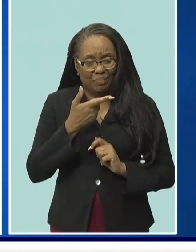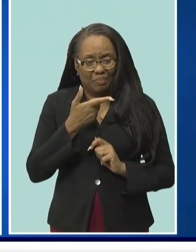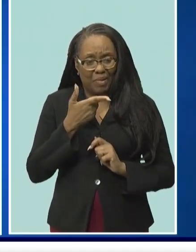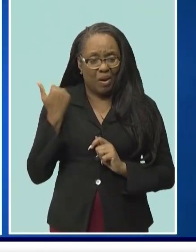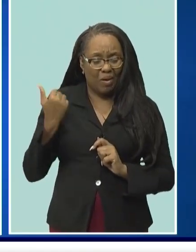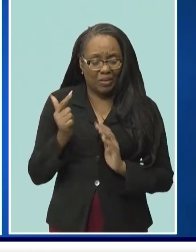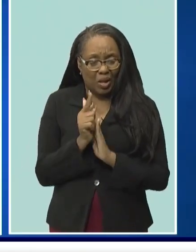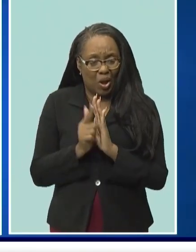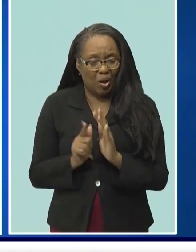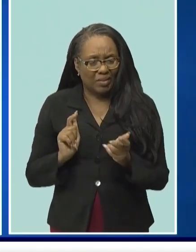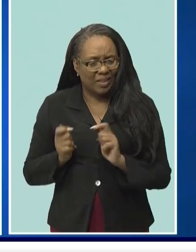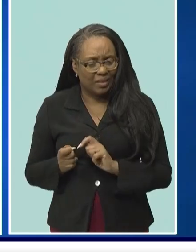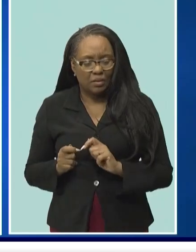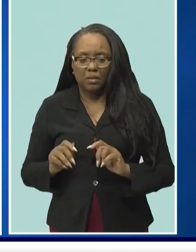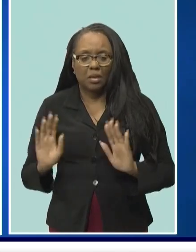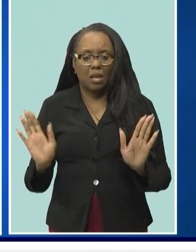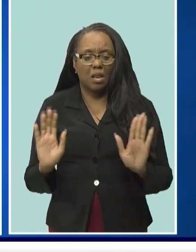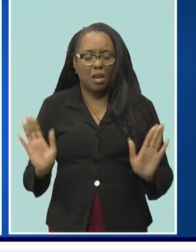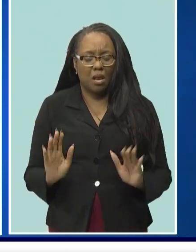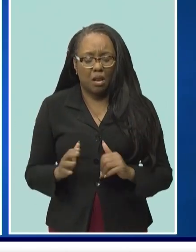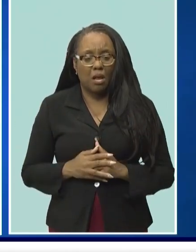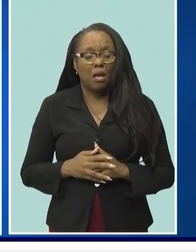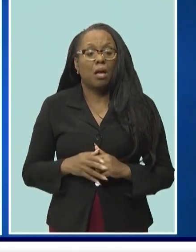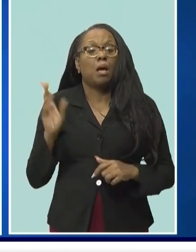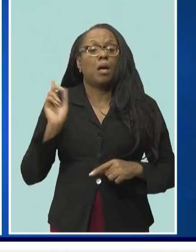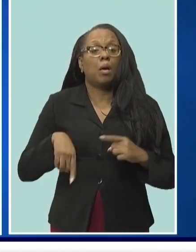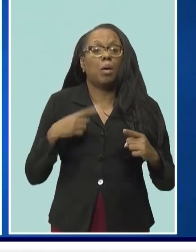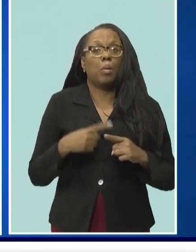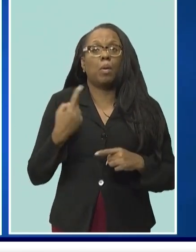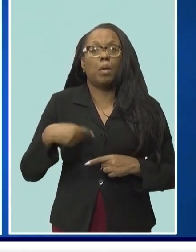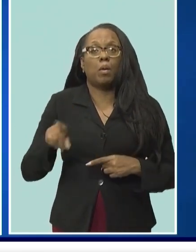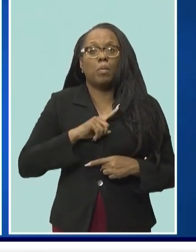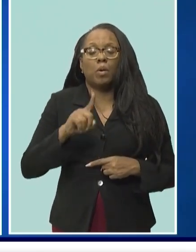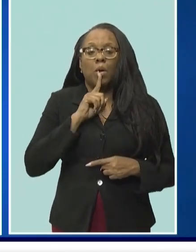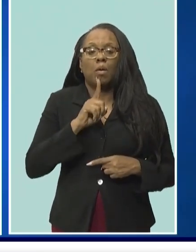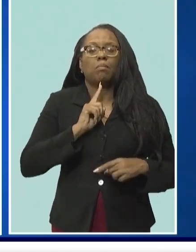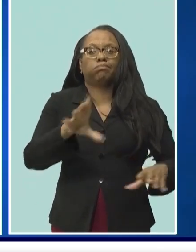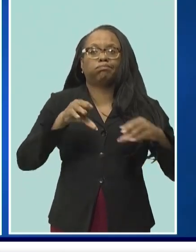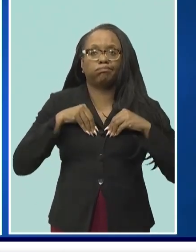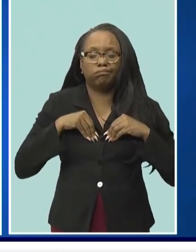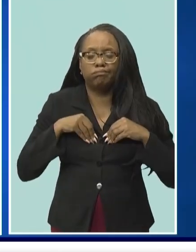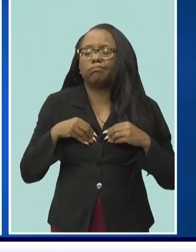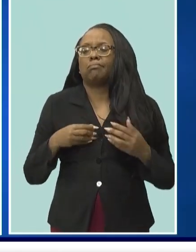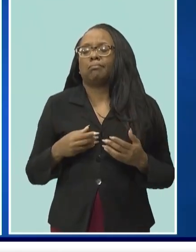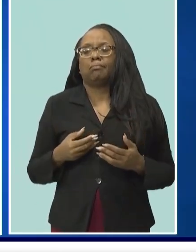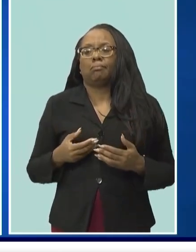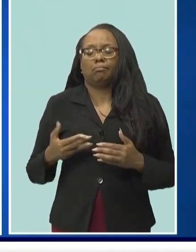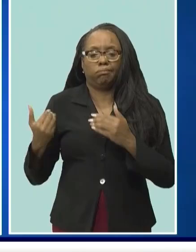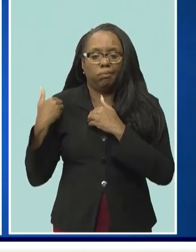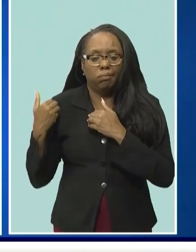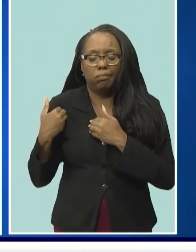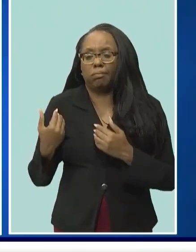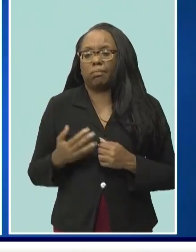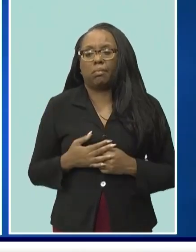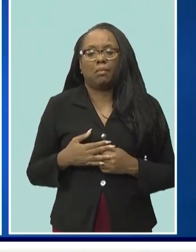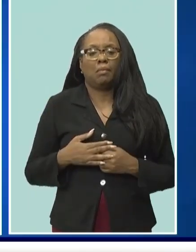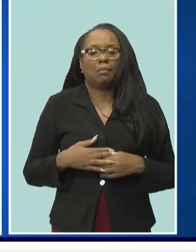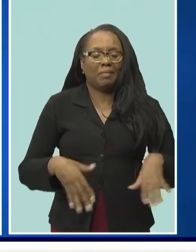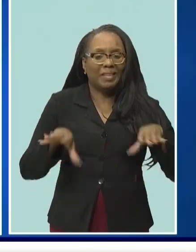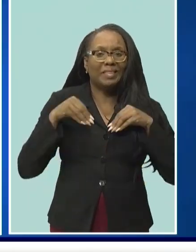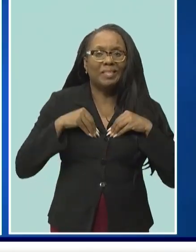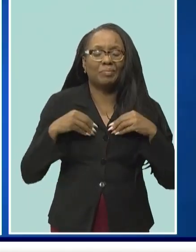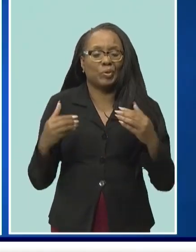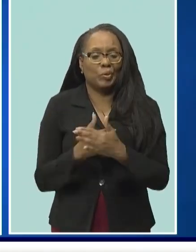It is going to happen when we take the approaches that we need to take and